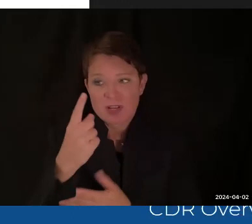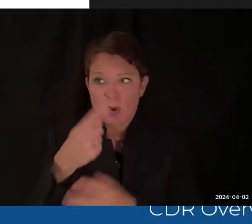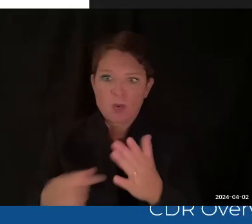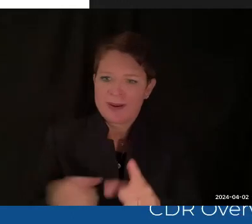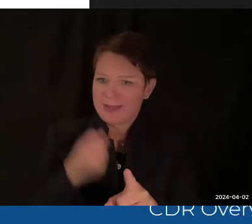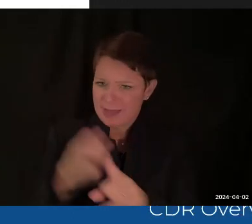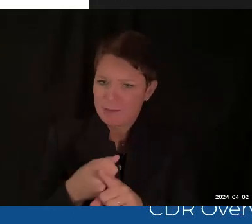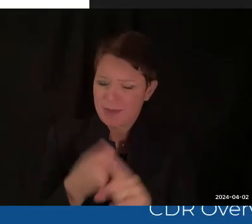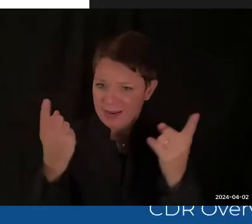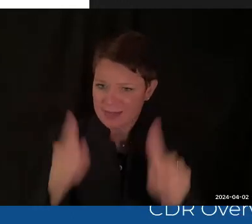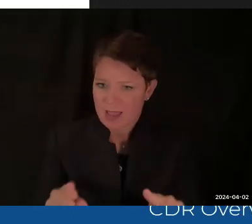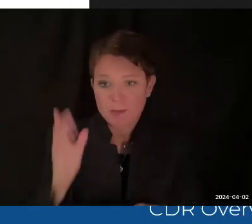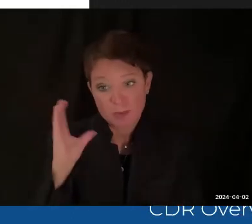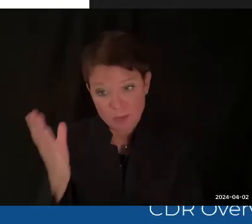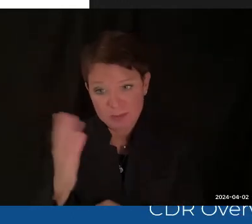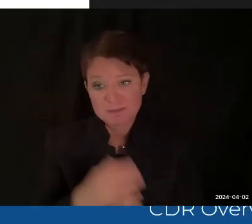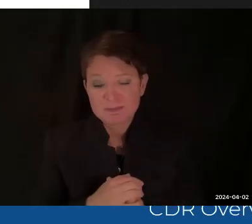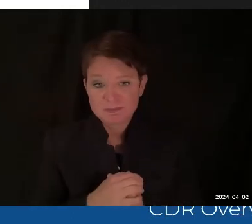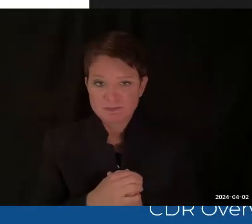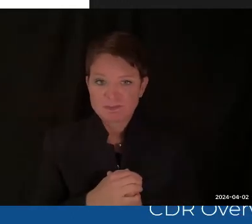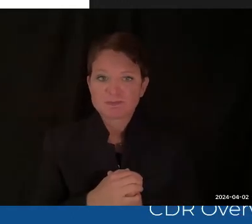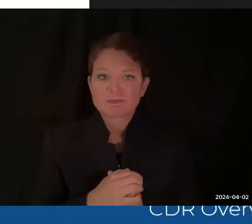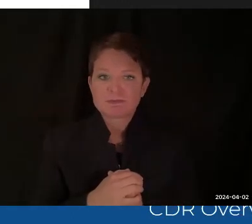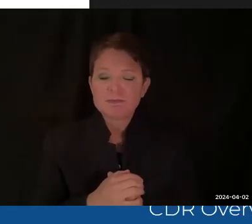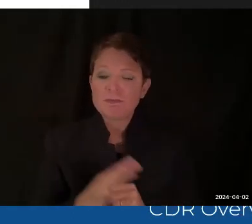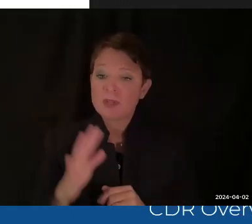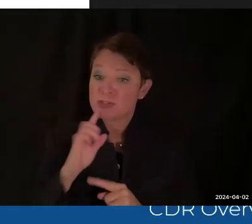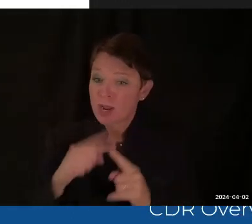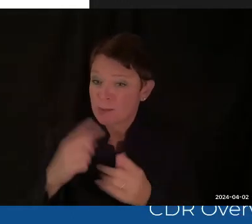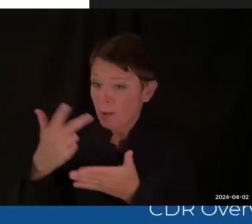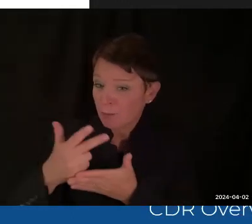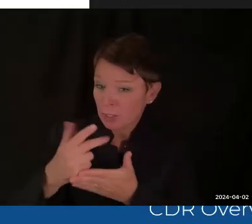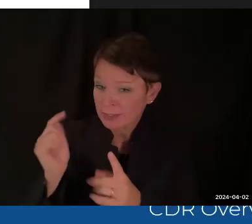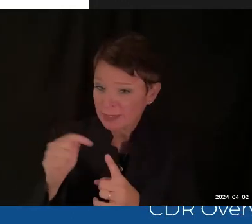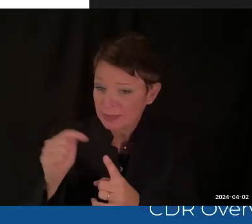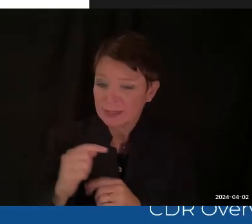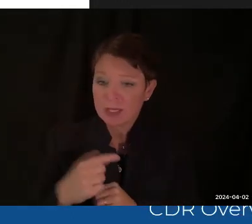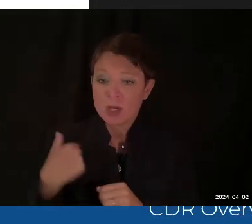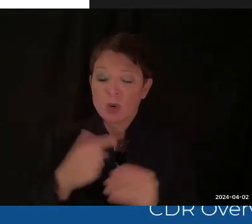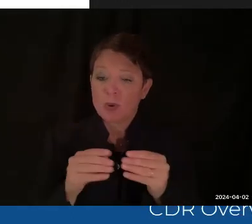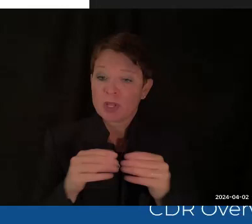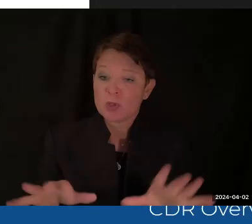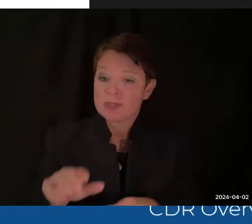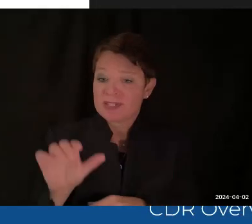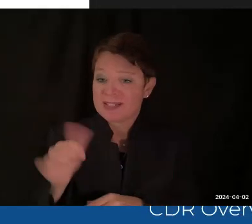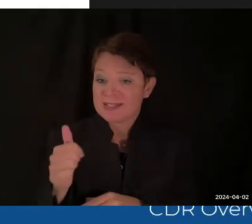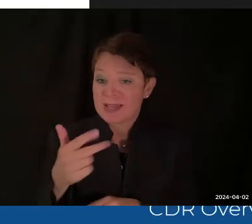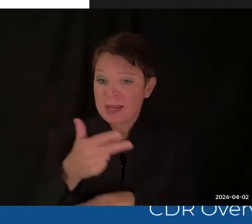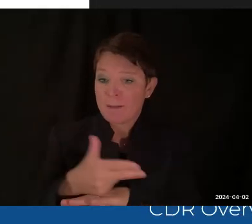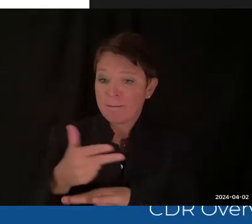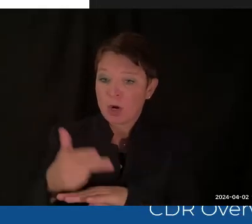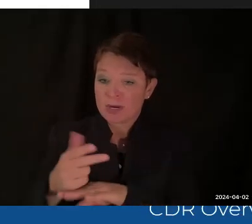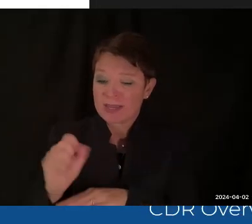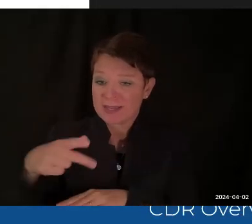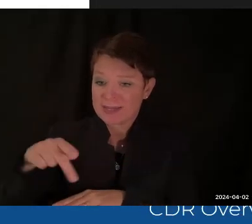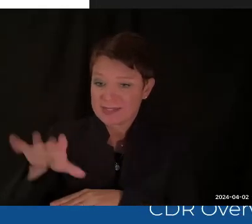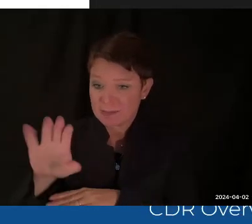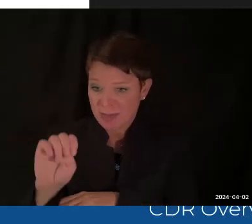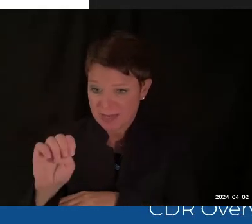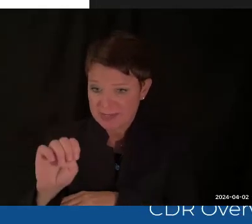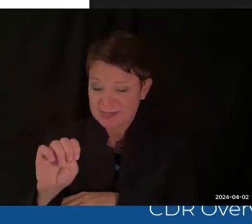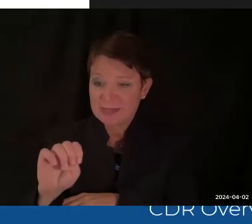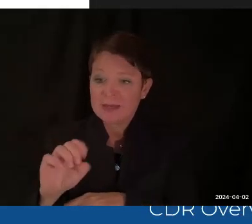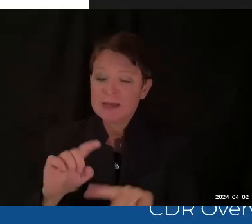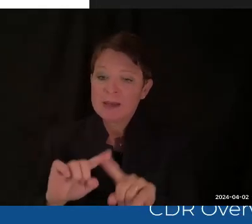impact this is going to have. Speaking of parking, we are losing 10 parking spaces, but